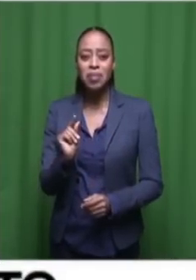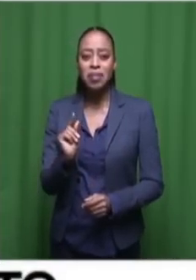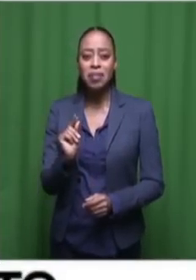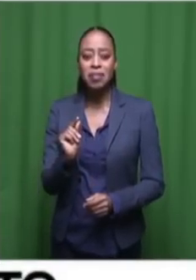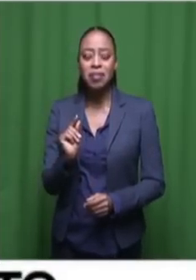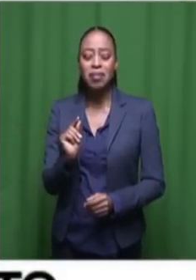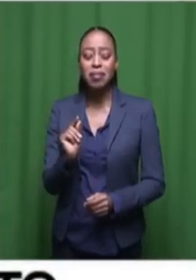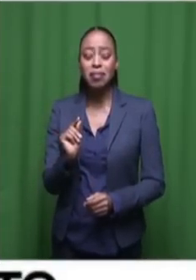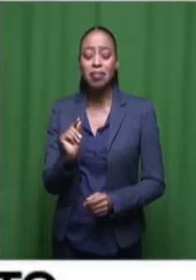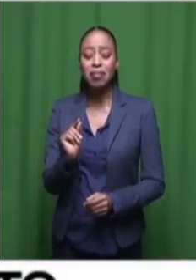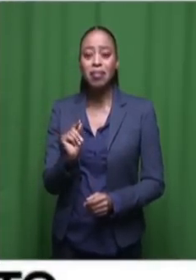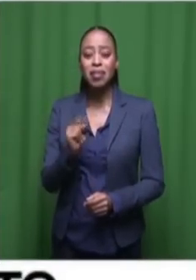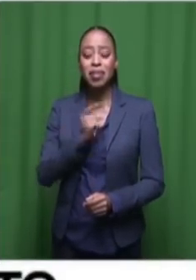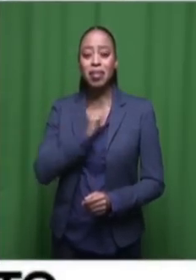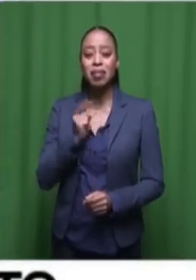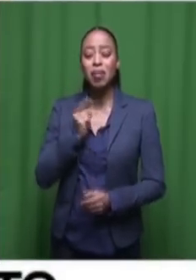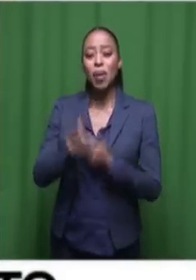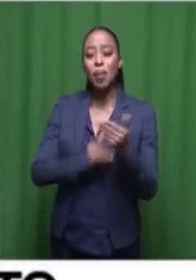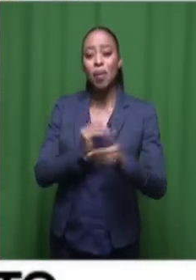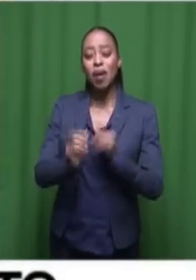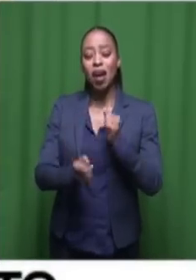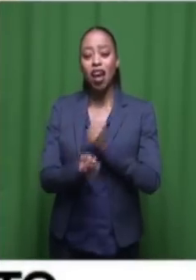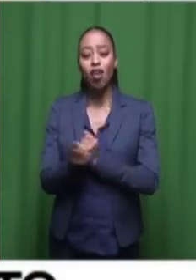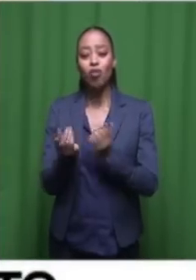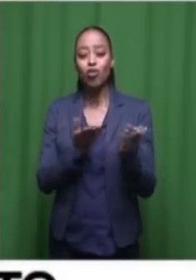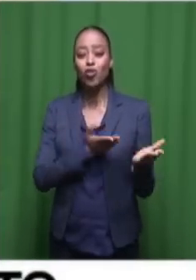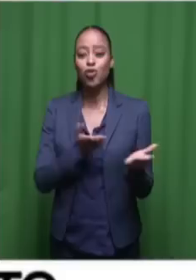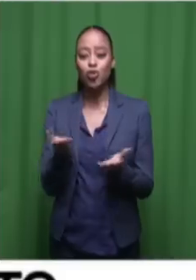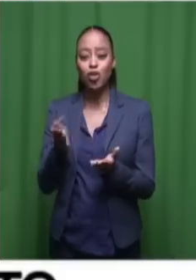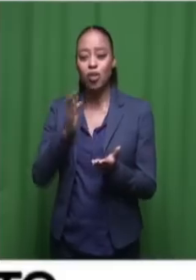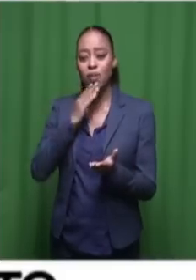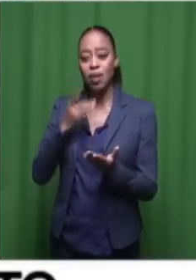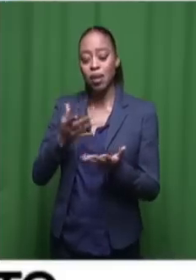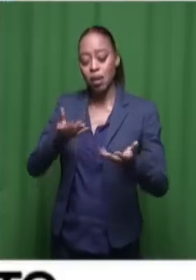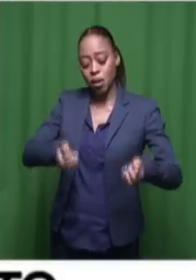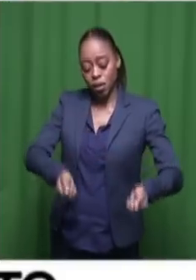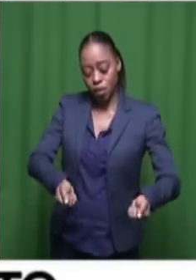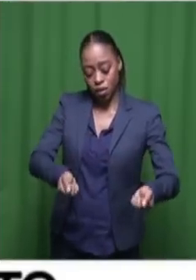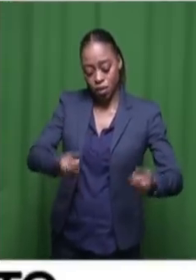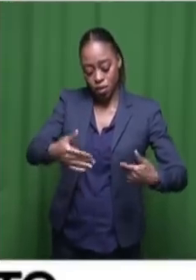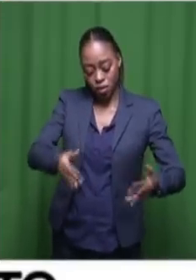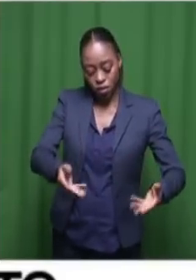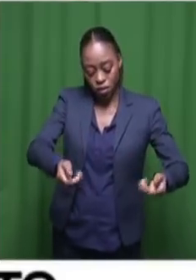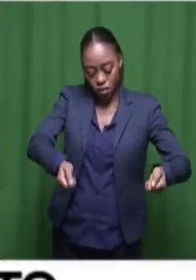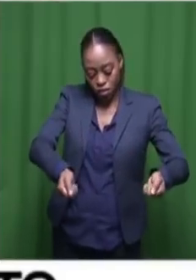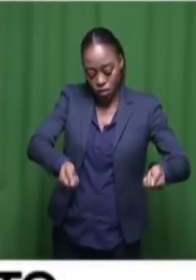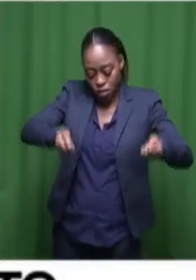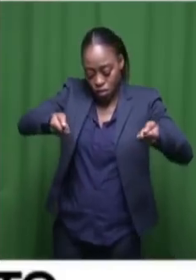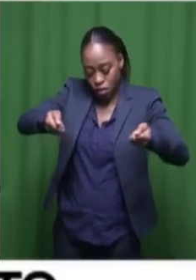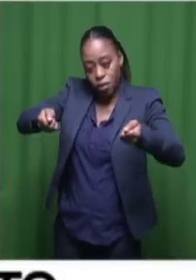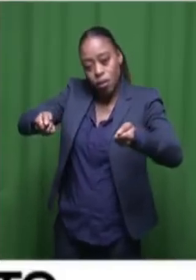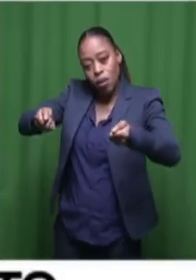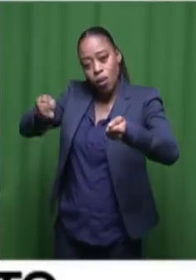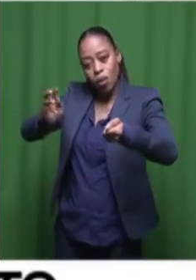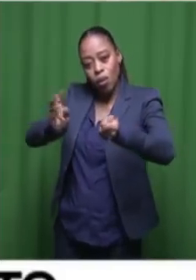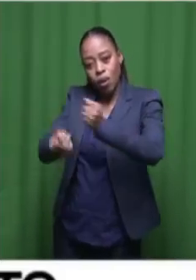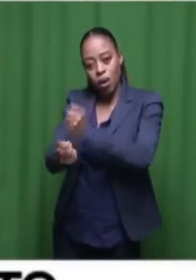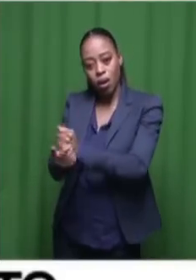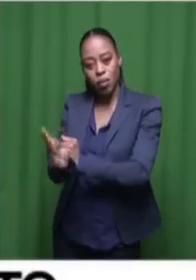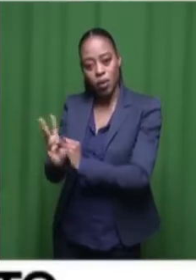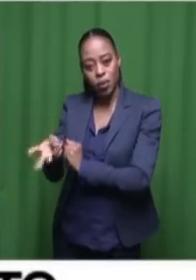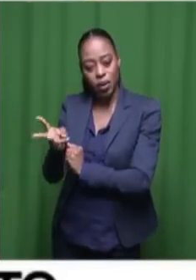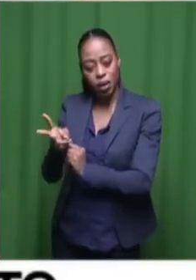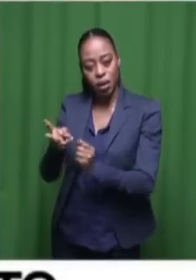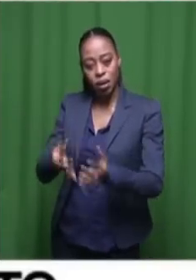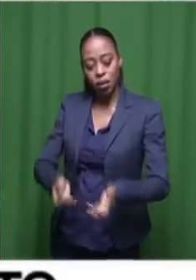So this is that procession that the bearer will then lift the coffin from that gun carriage we are looking at right now on your screens and